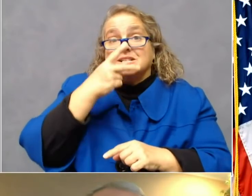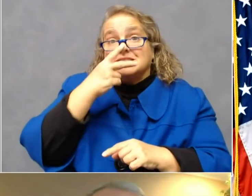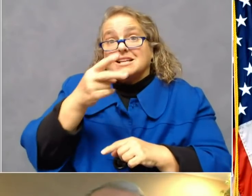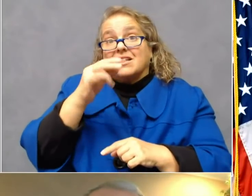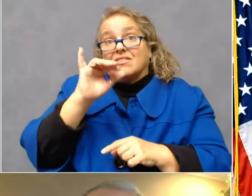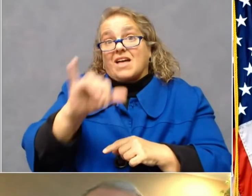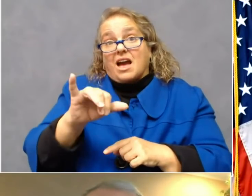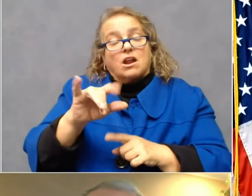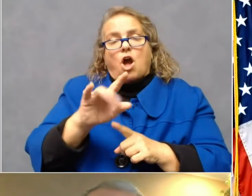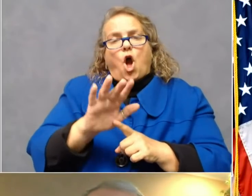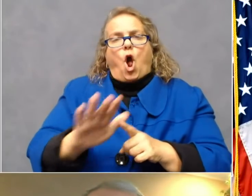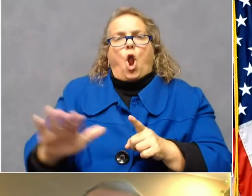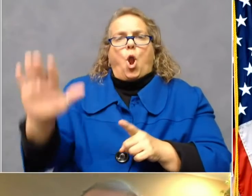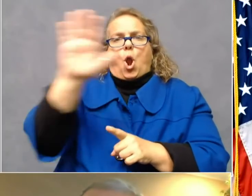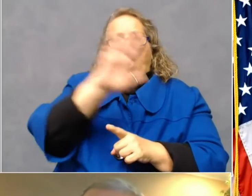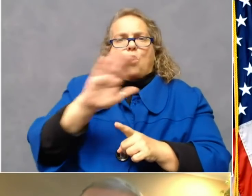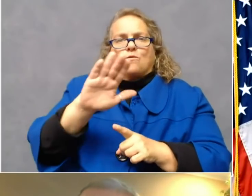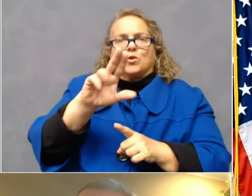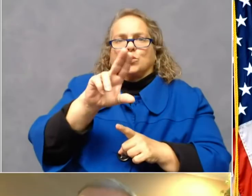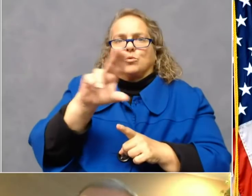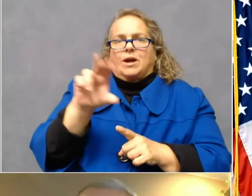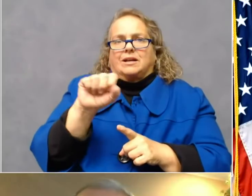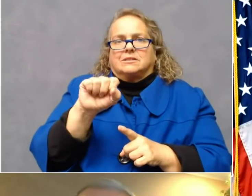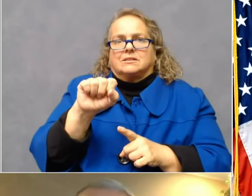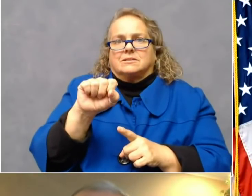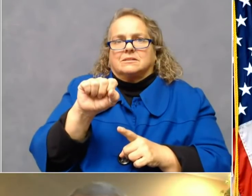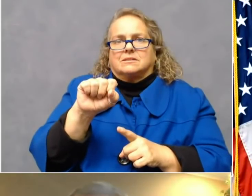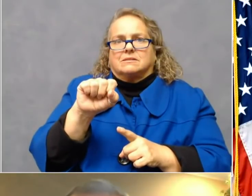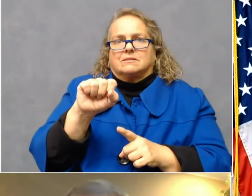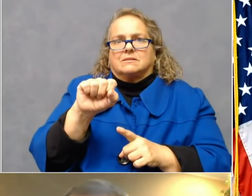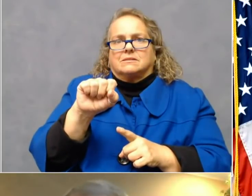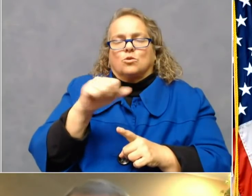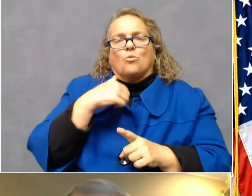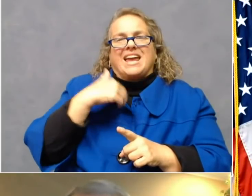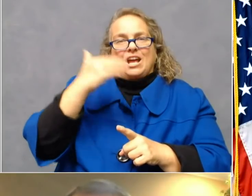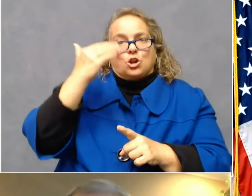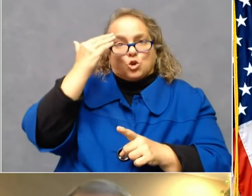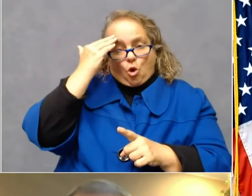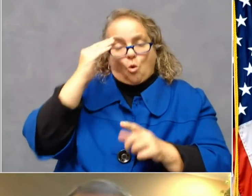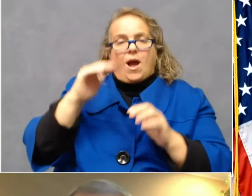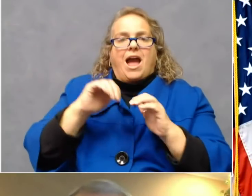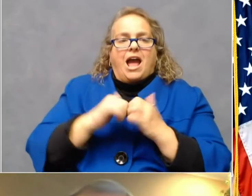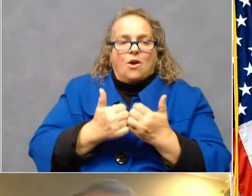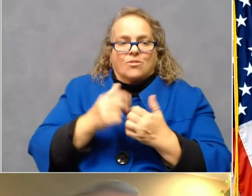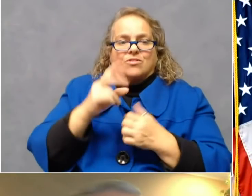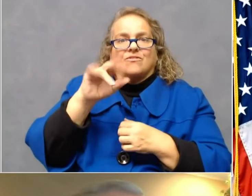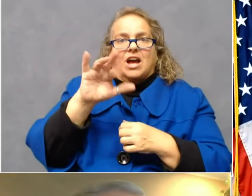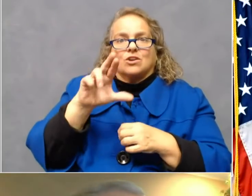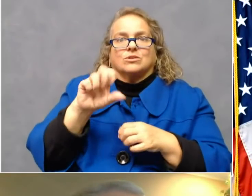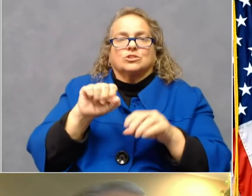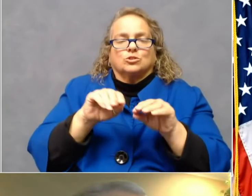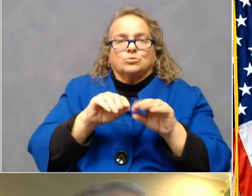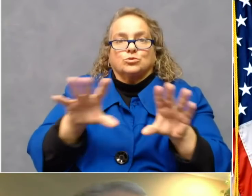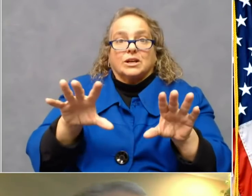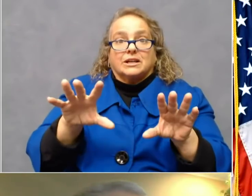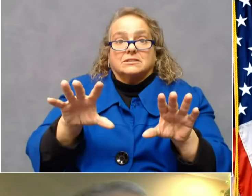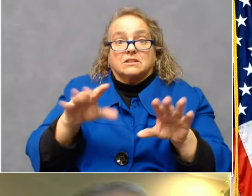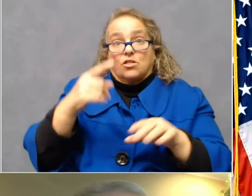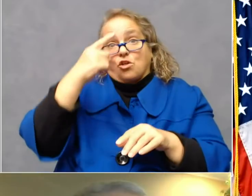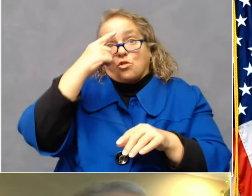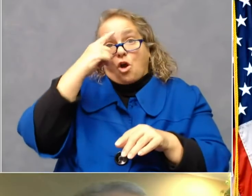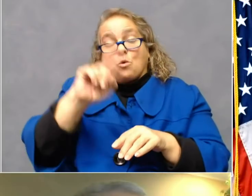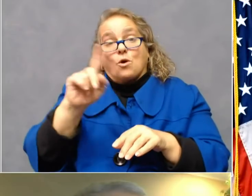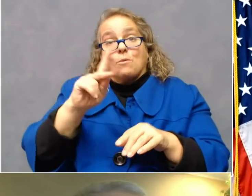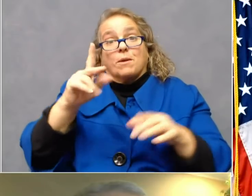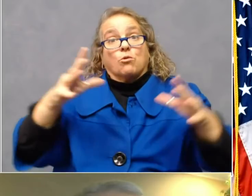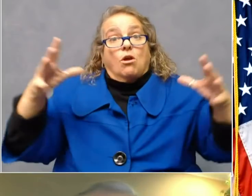country. We know how the virus spreads, and the thought that a place where people come together and take off their masks, that